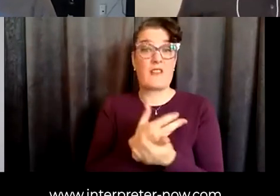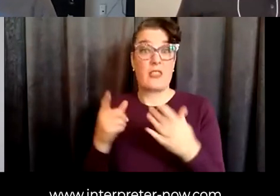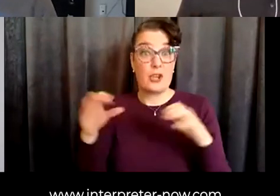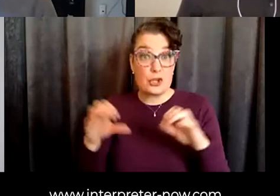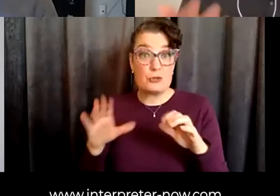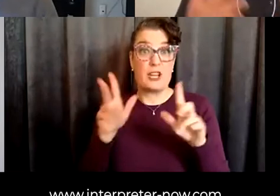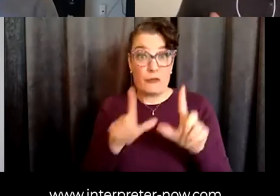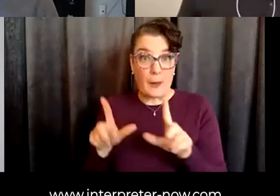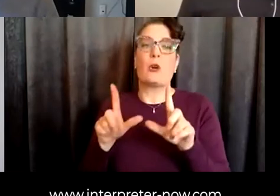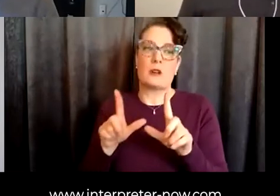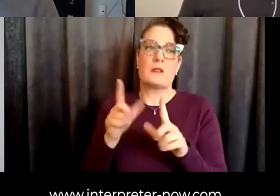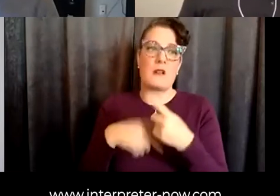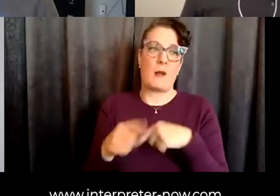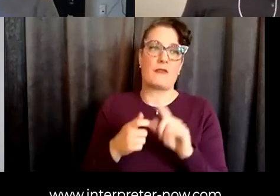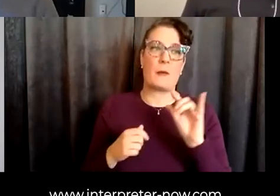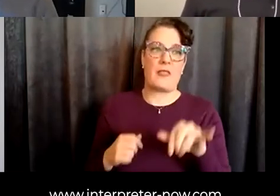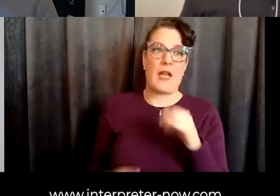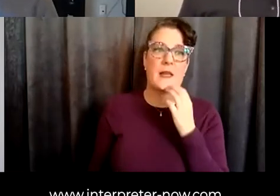And then going back to